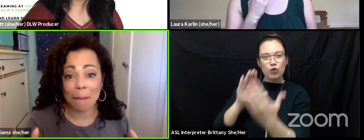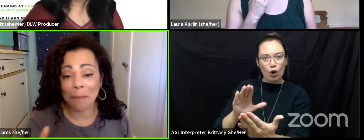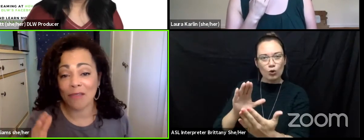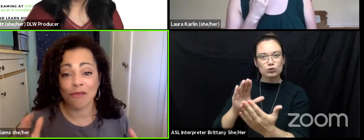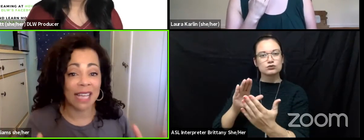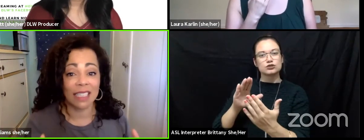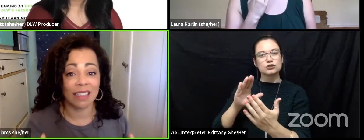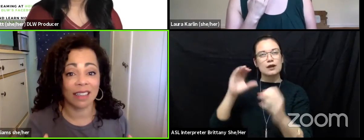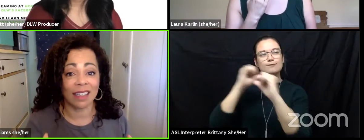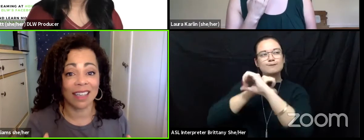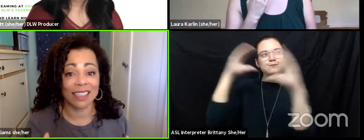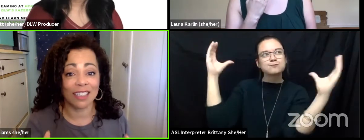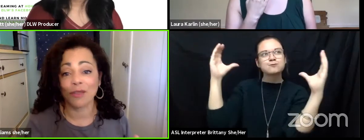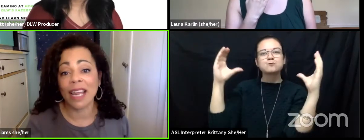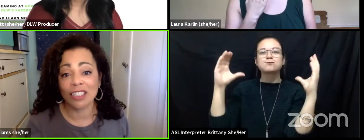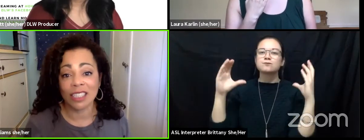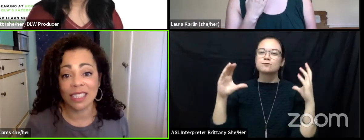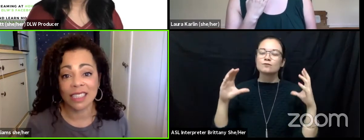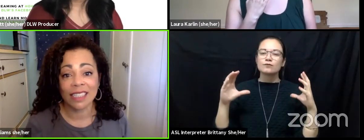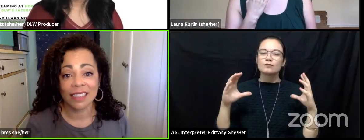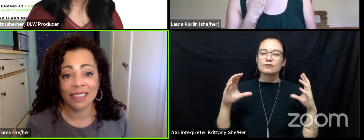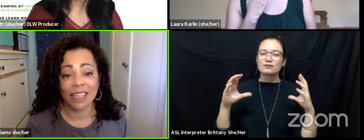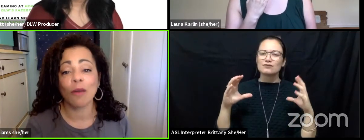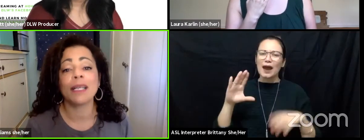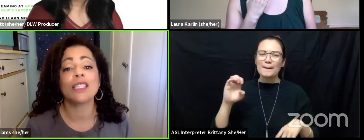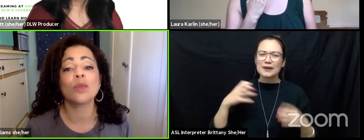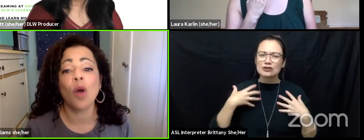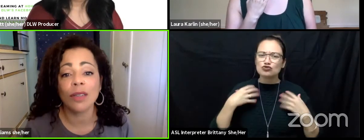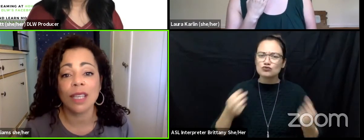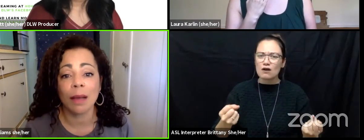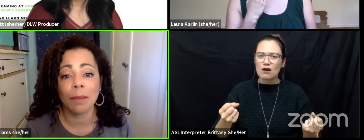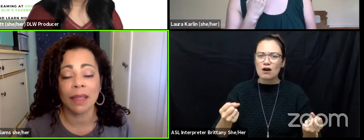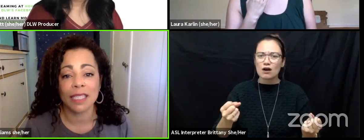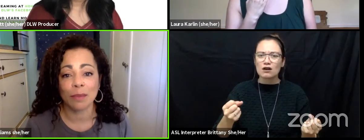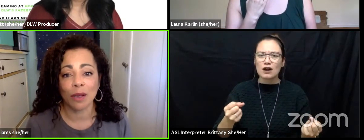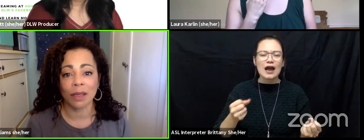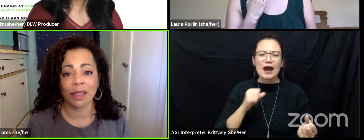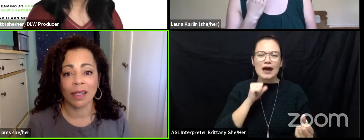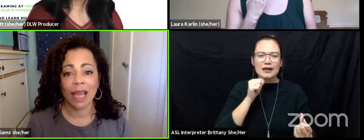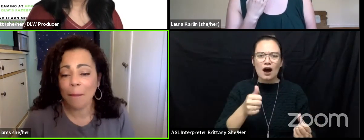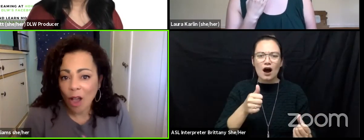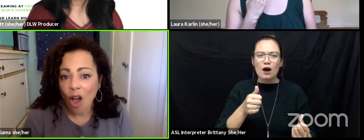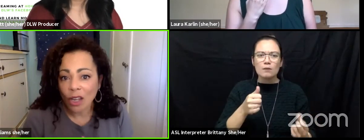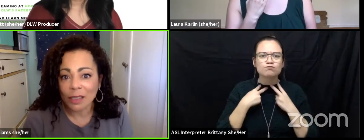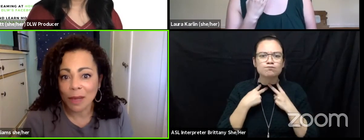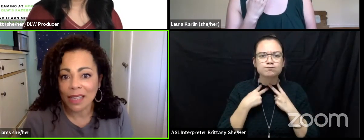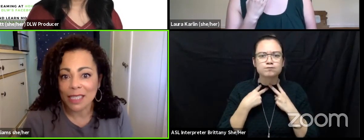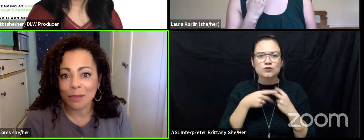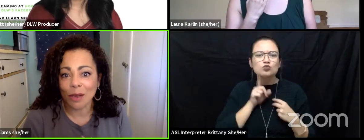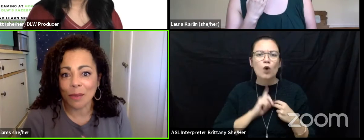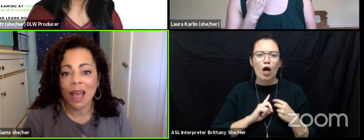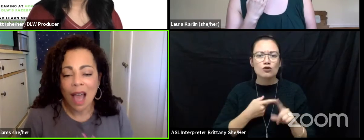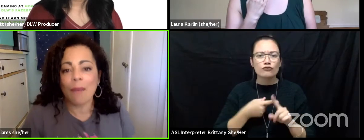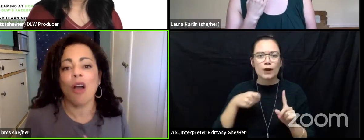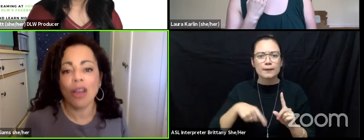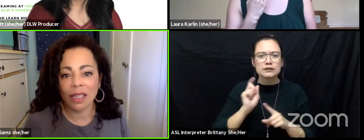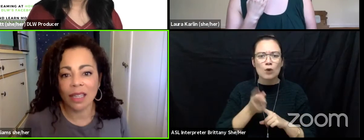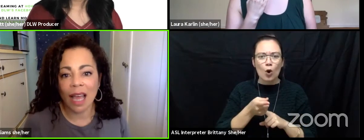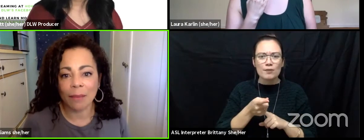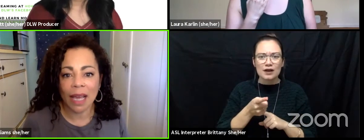reimagining and being radical and courageous. And not being swallowed up in this moment and being honored by this moment.